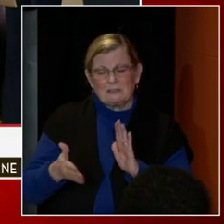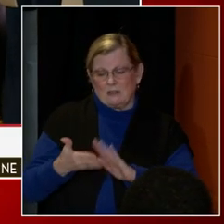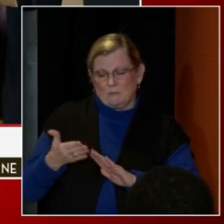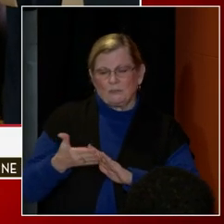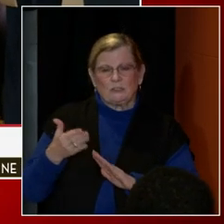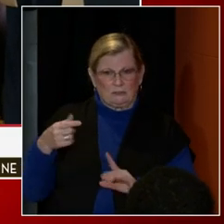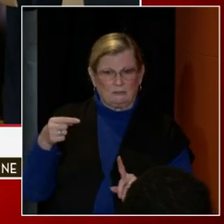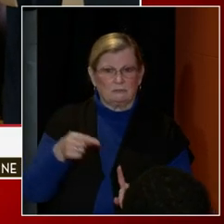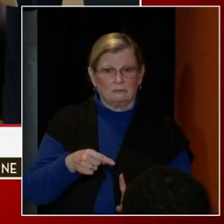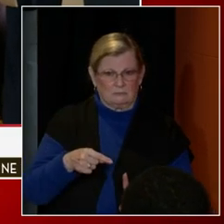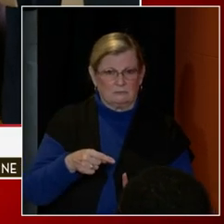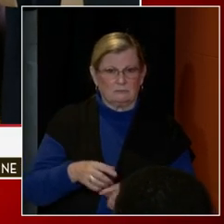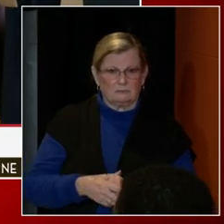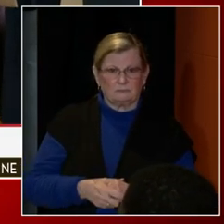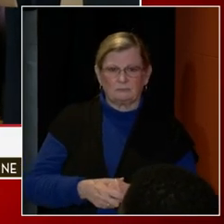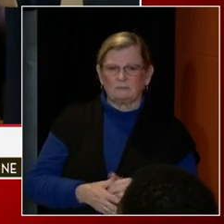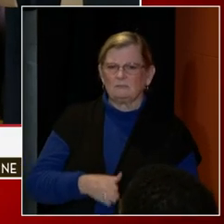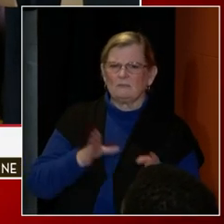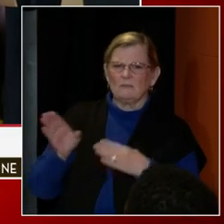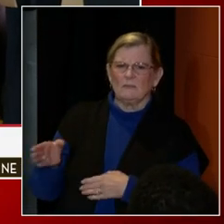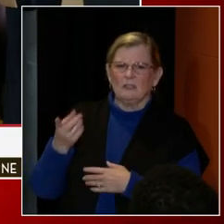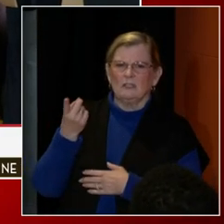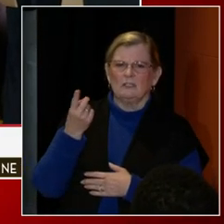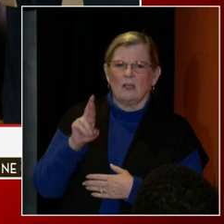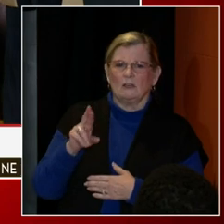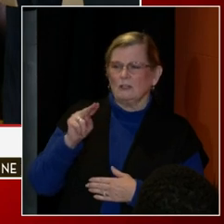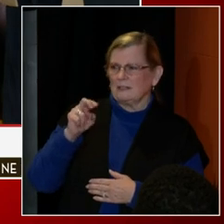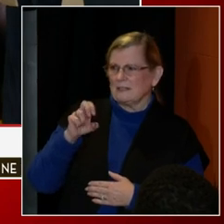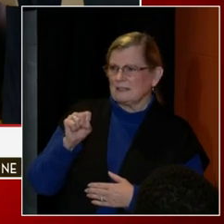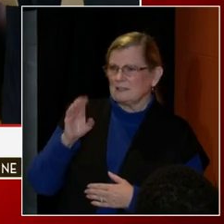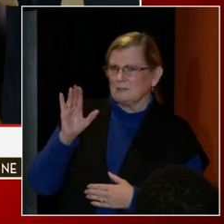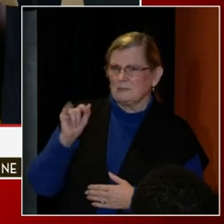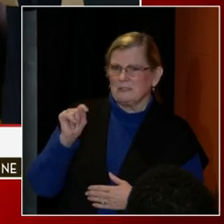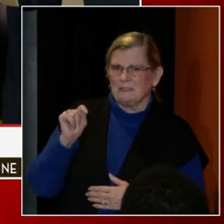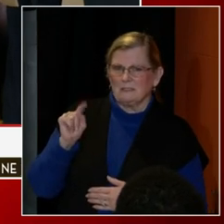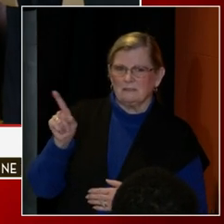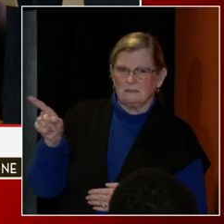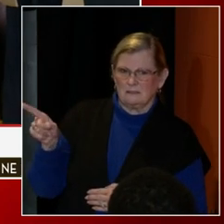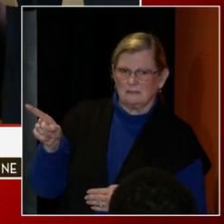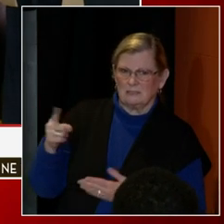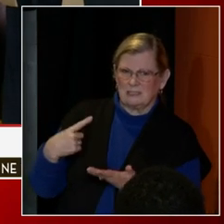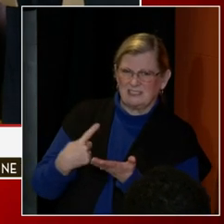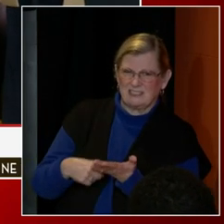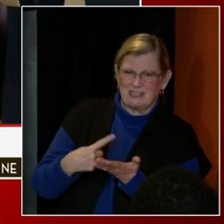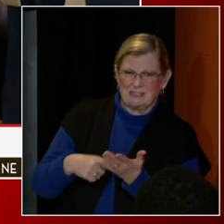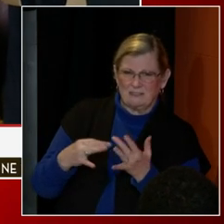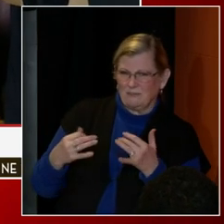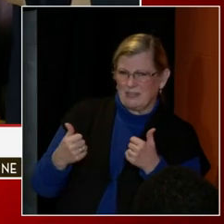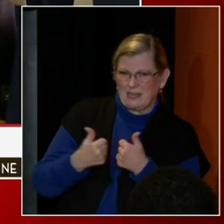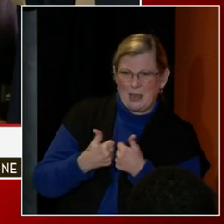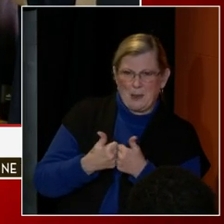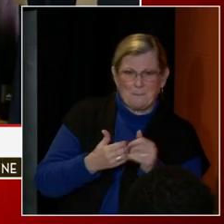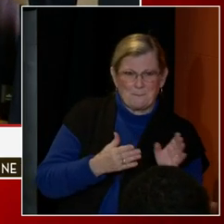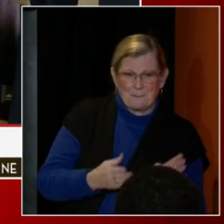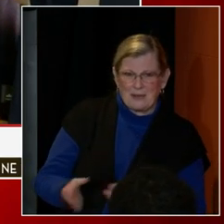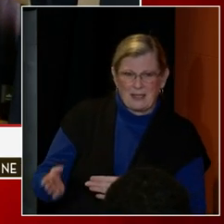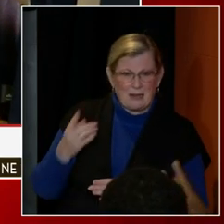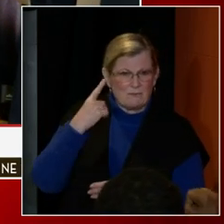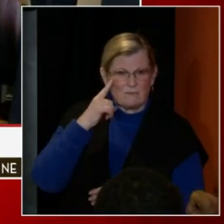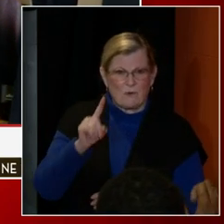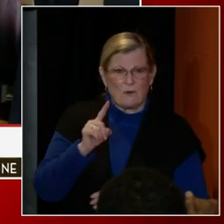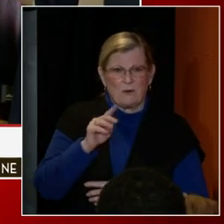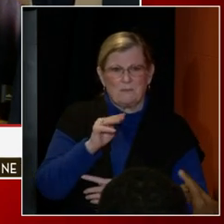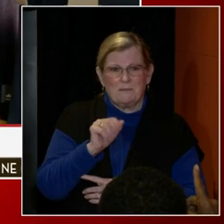Yes. Dr. Nesbitt, could you talk about the game plan in terms of Moderna when that